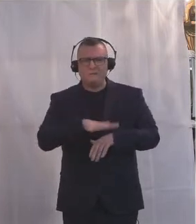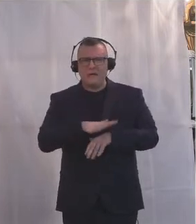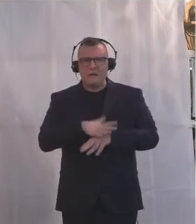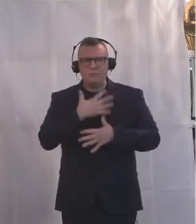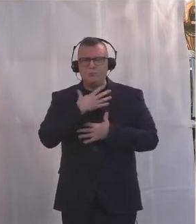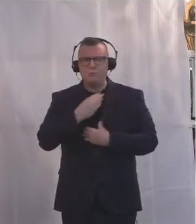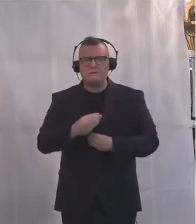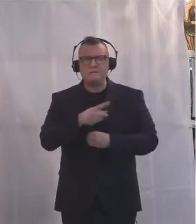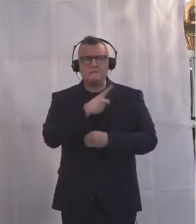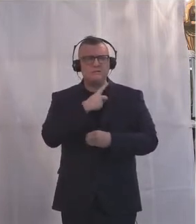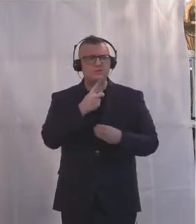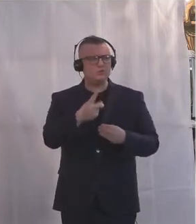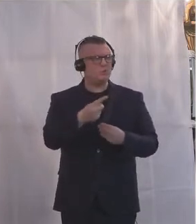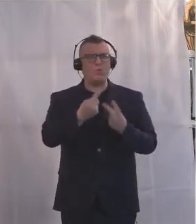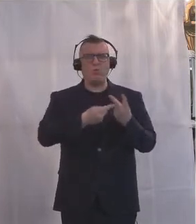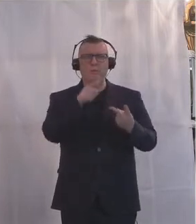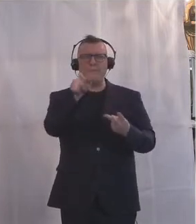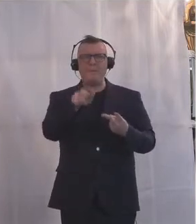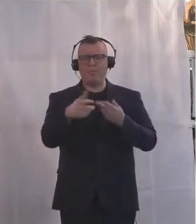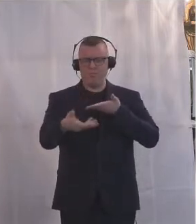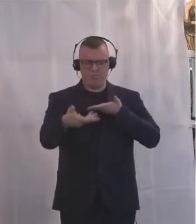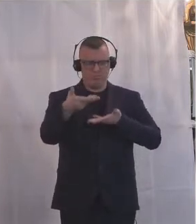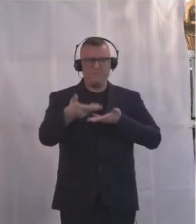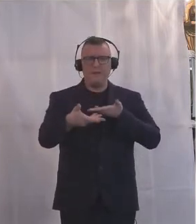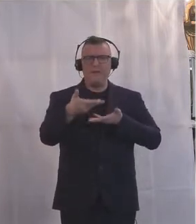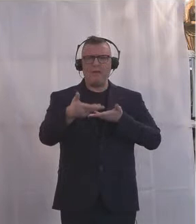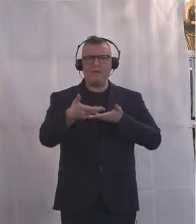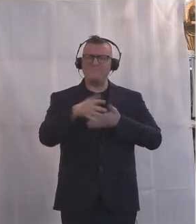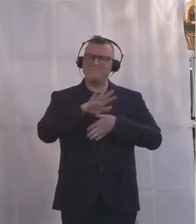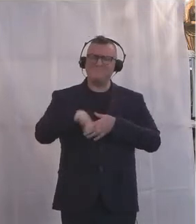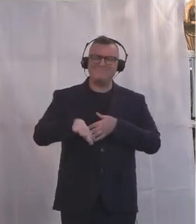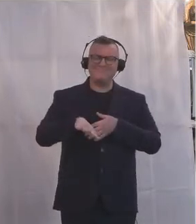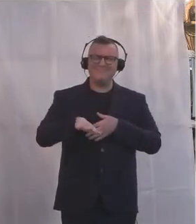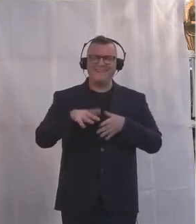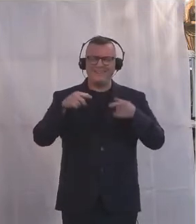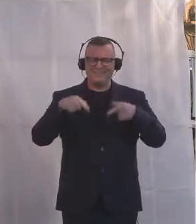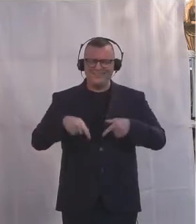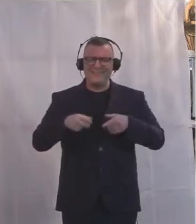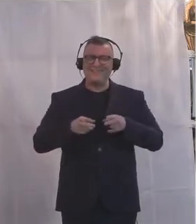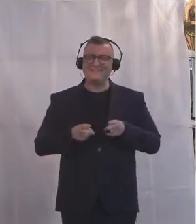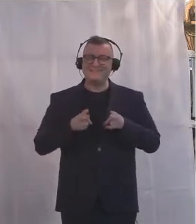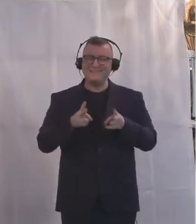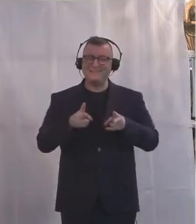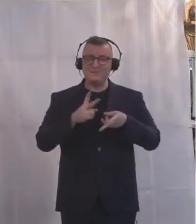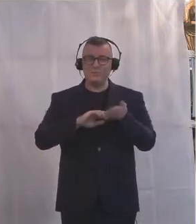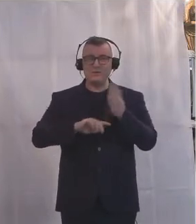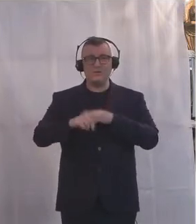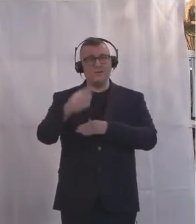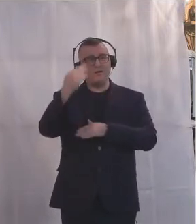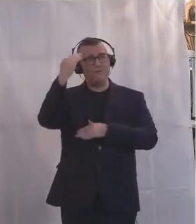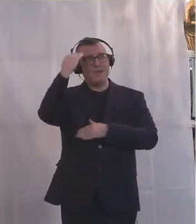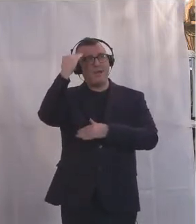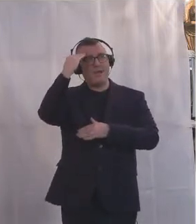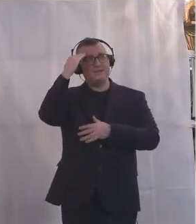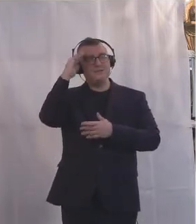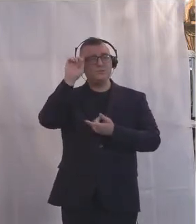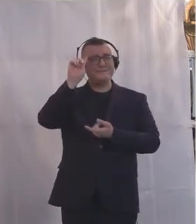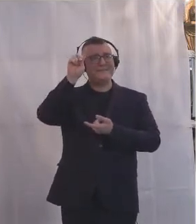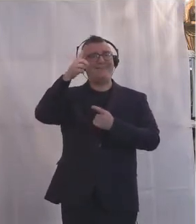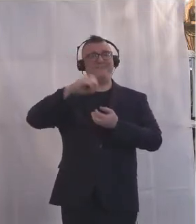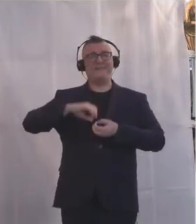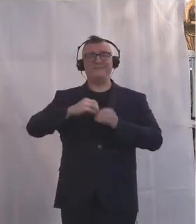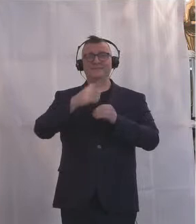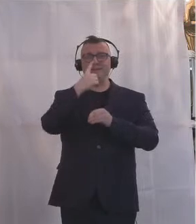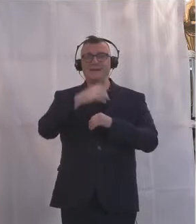others, and how much room we have to innovate on this system we have called our minds. We